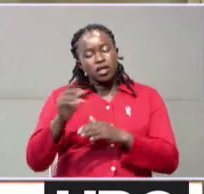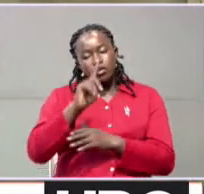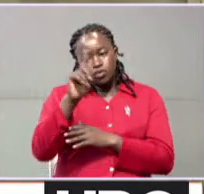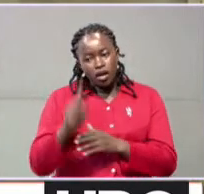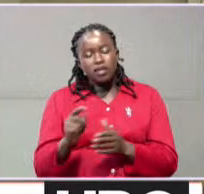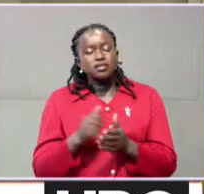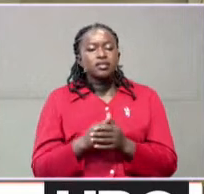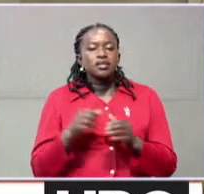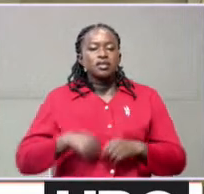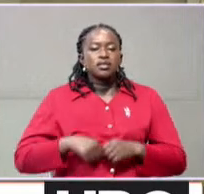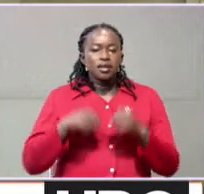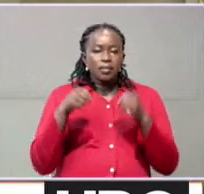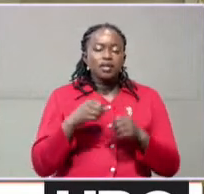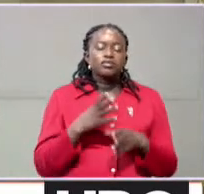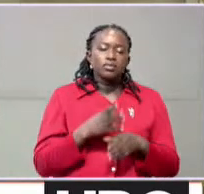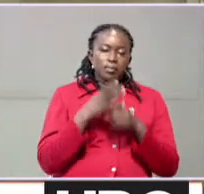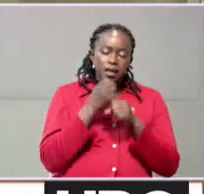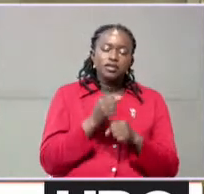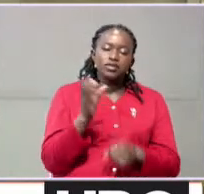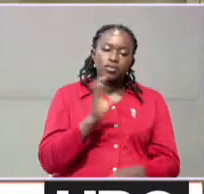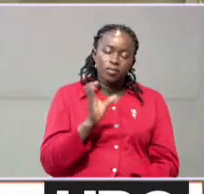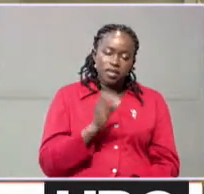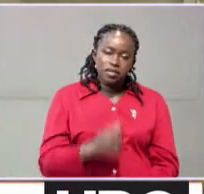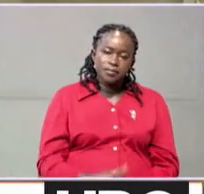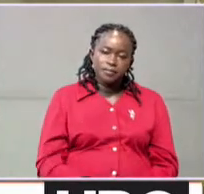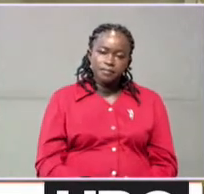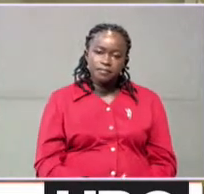to the chairperson of the budget committee